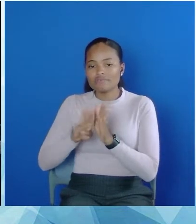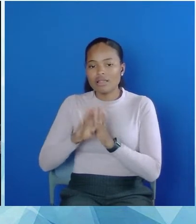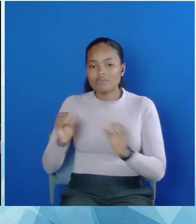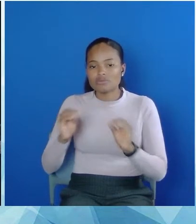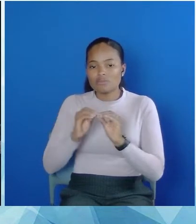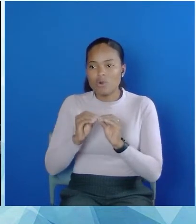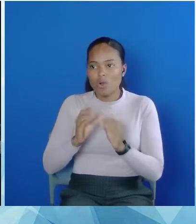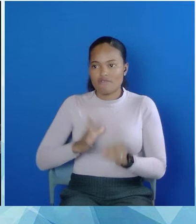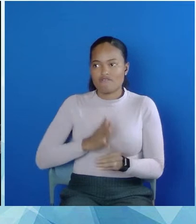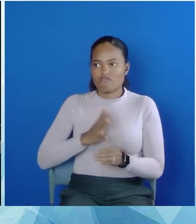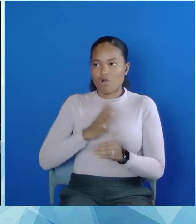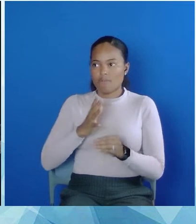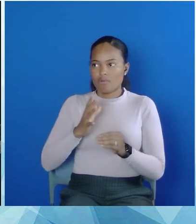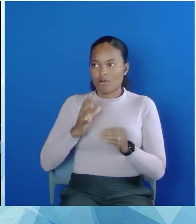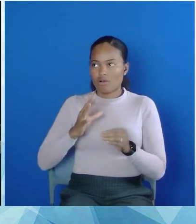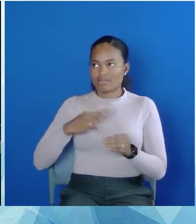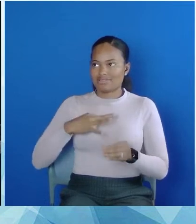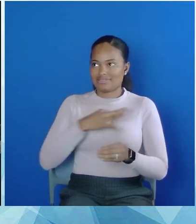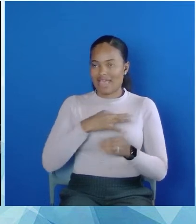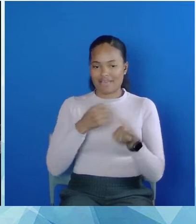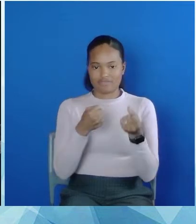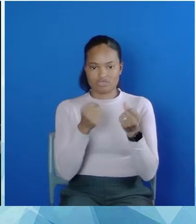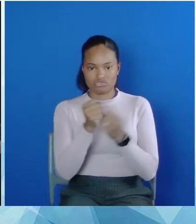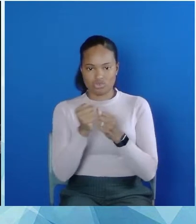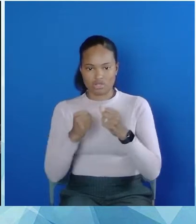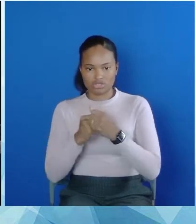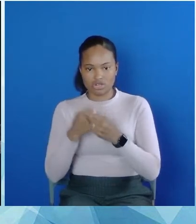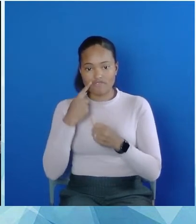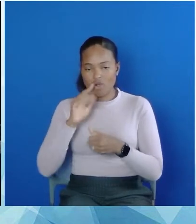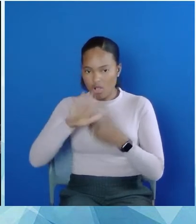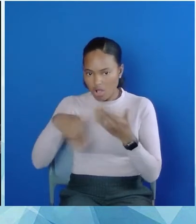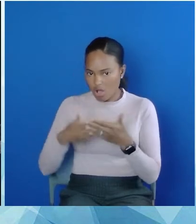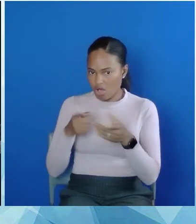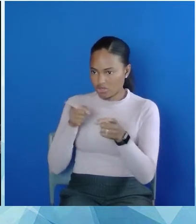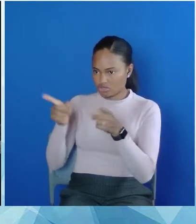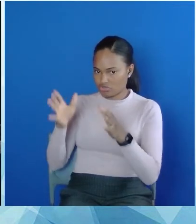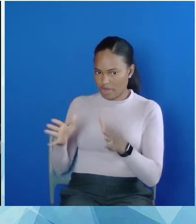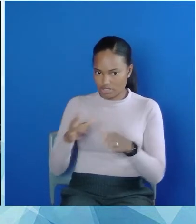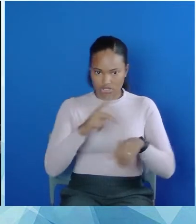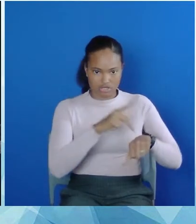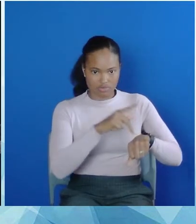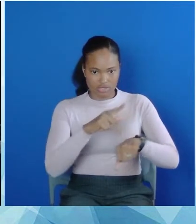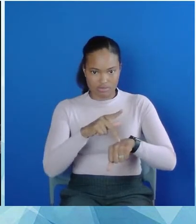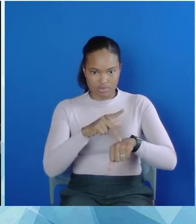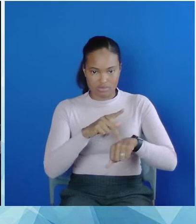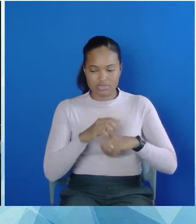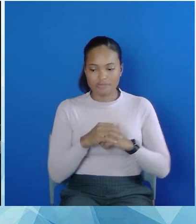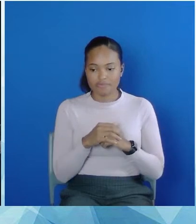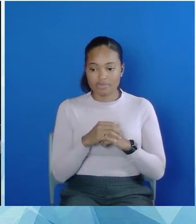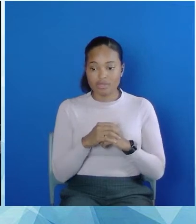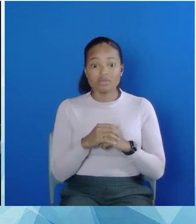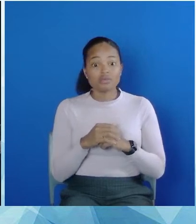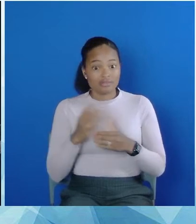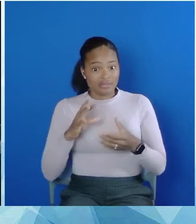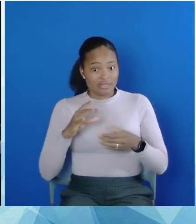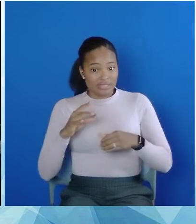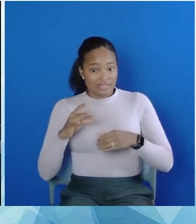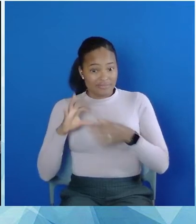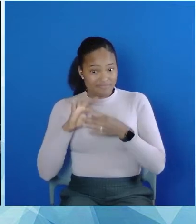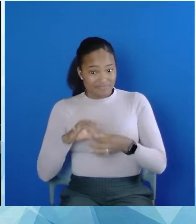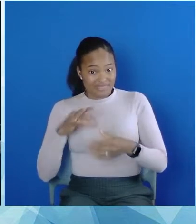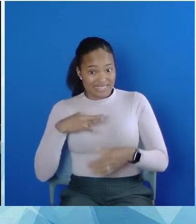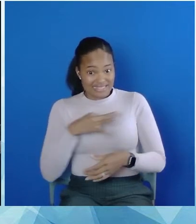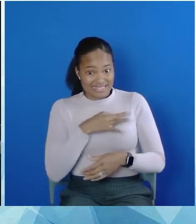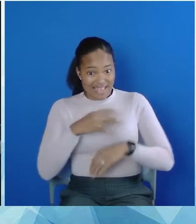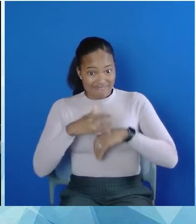structure for all of our directors and principals. Speaking of staff vacancies, we just completed